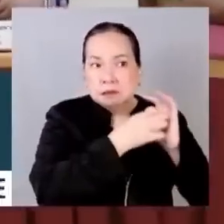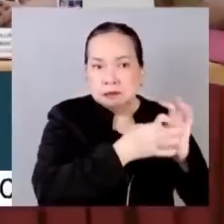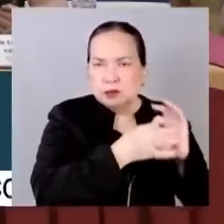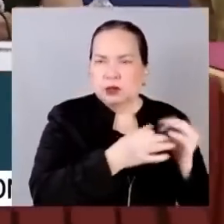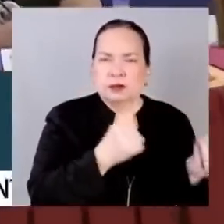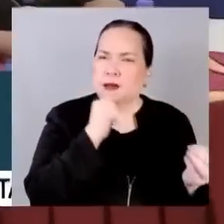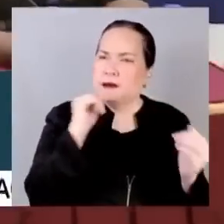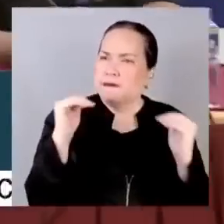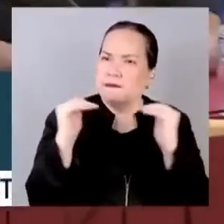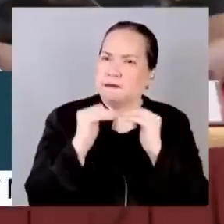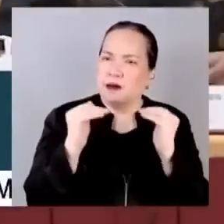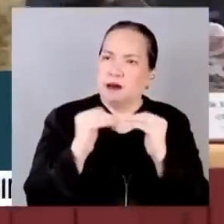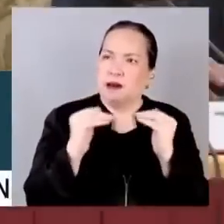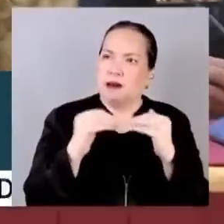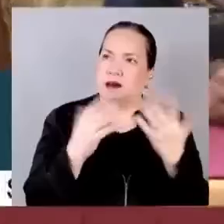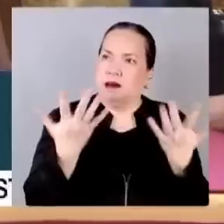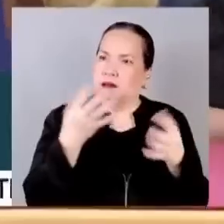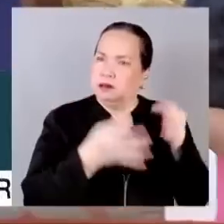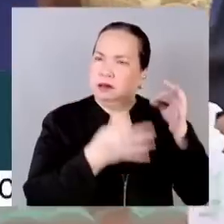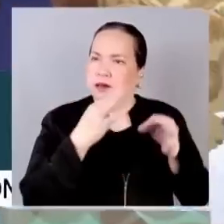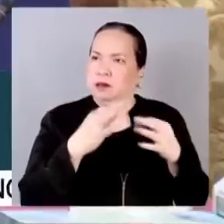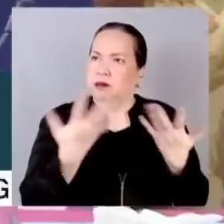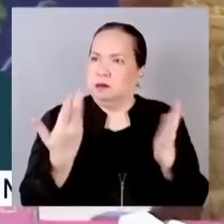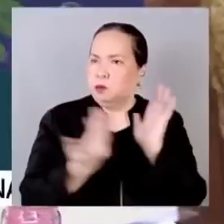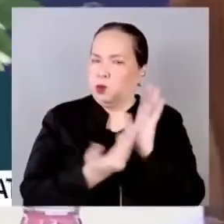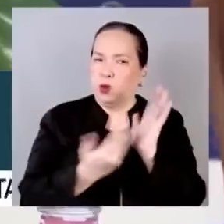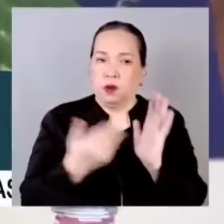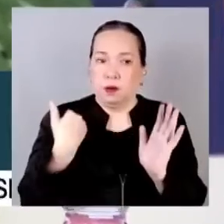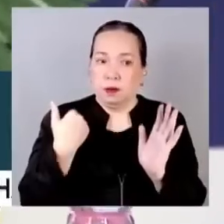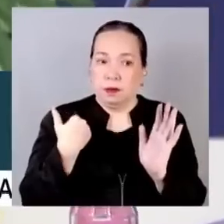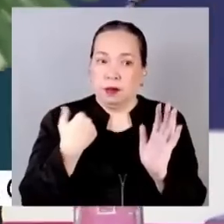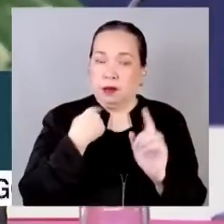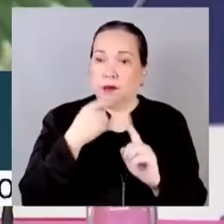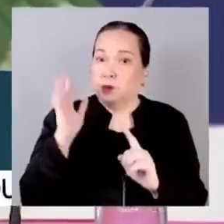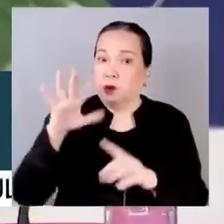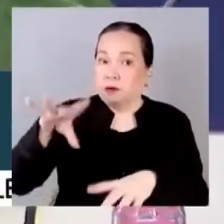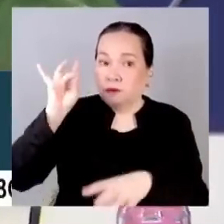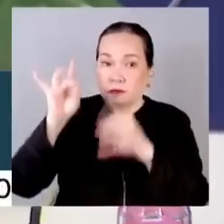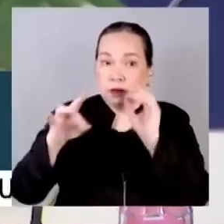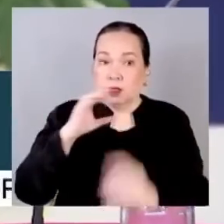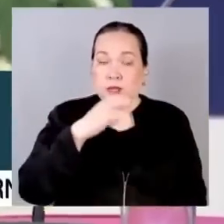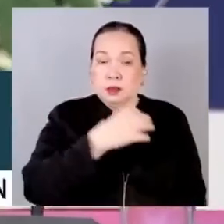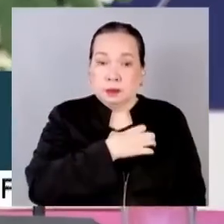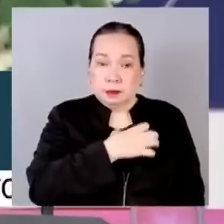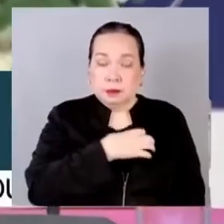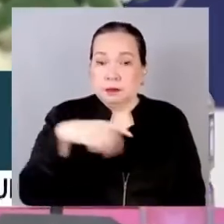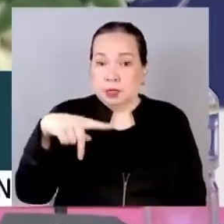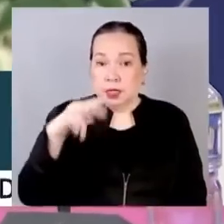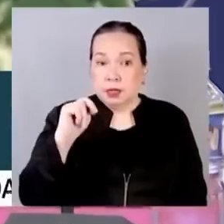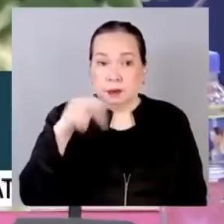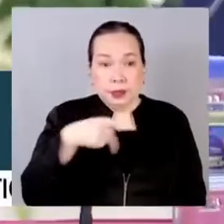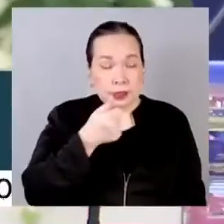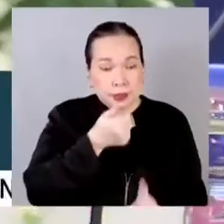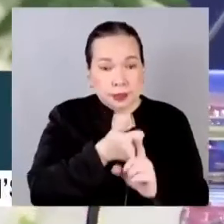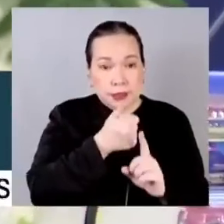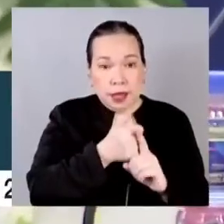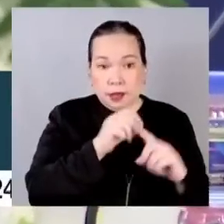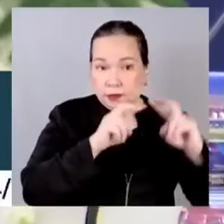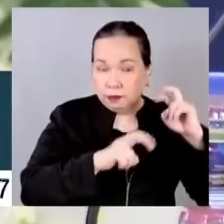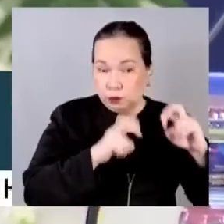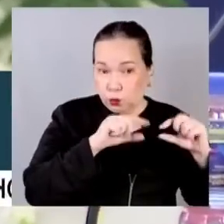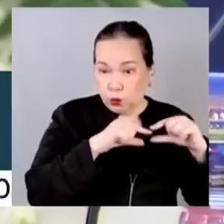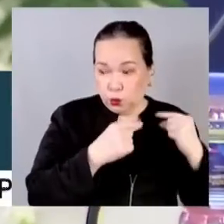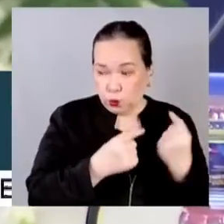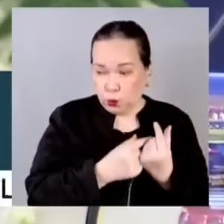without basis or evidence. Citing the findings of the PNP's own special investigation task group by